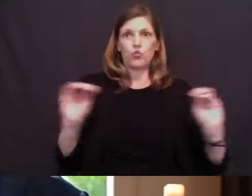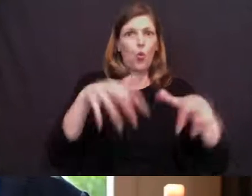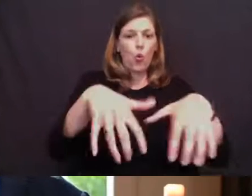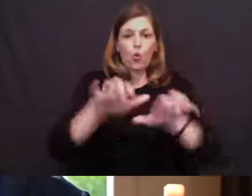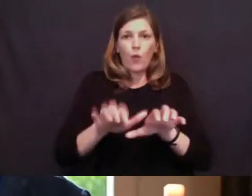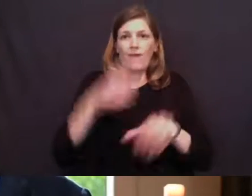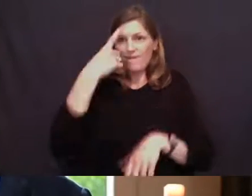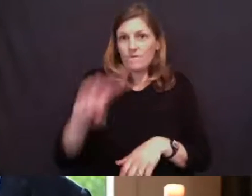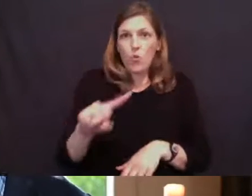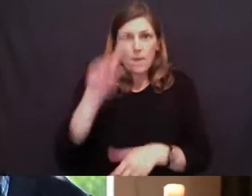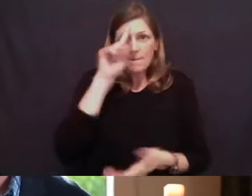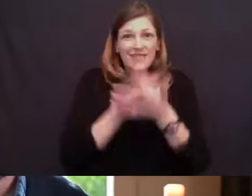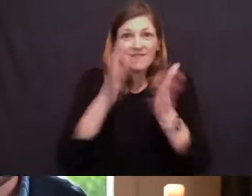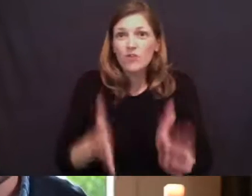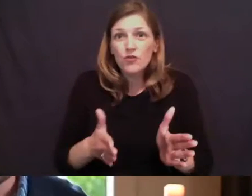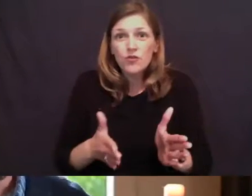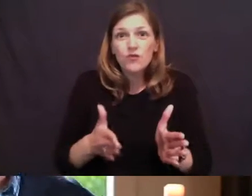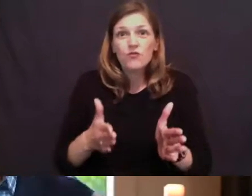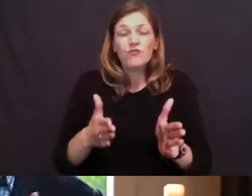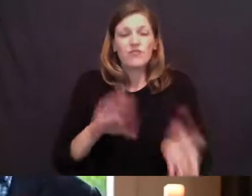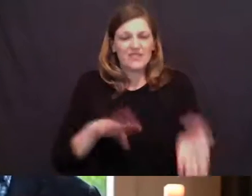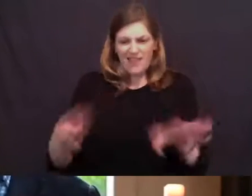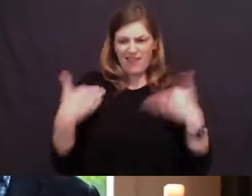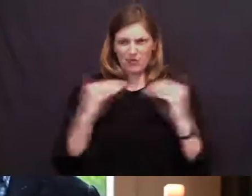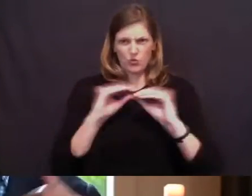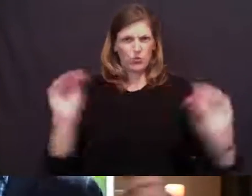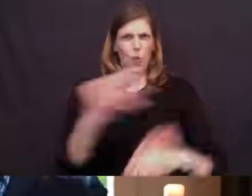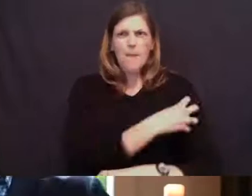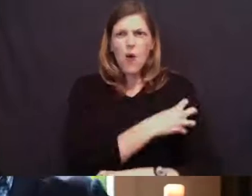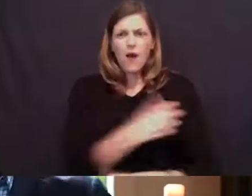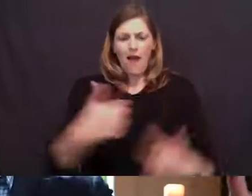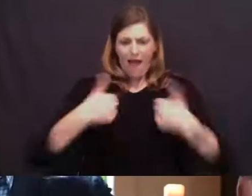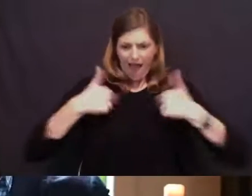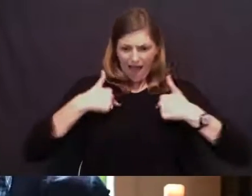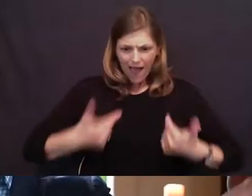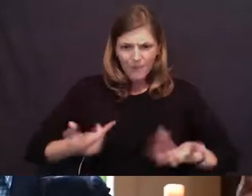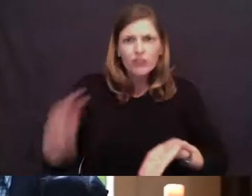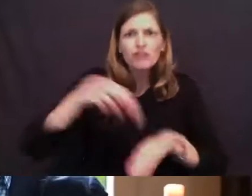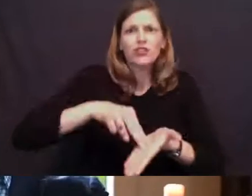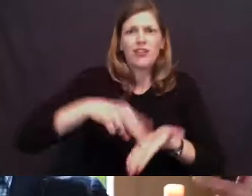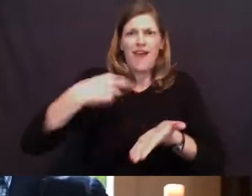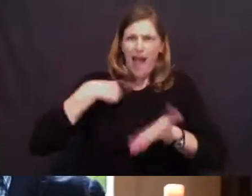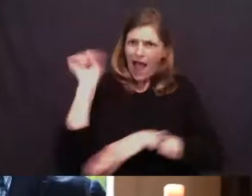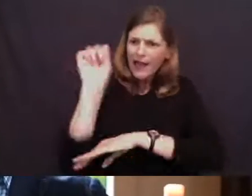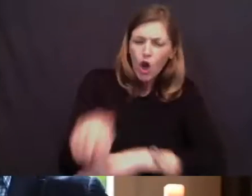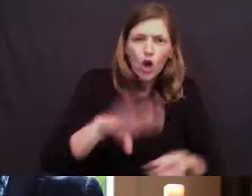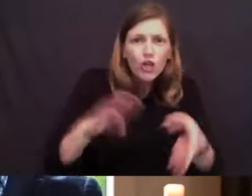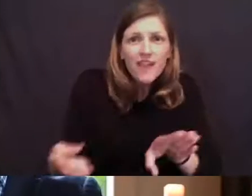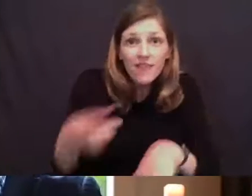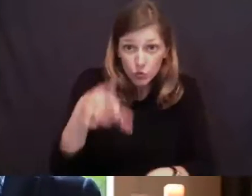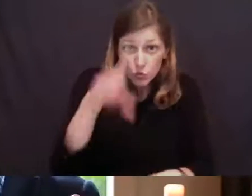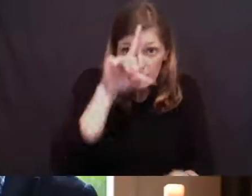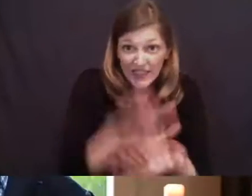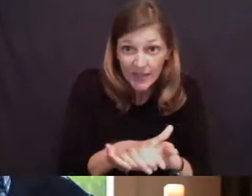the believer. Death has no power because I'm the resurrection. I'm the one who conquers death. Do you believe